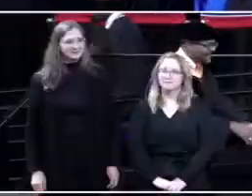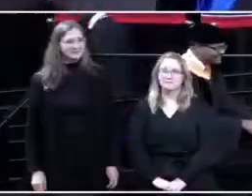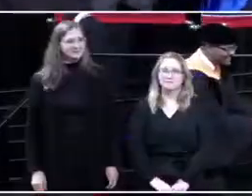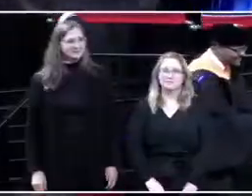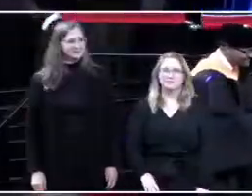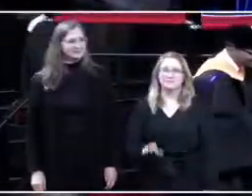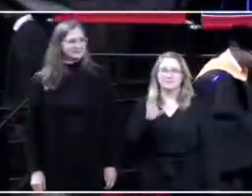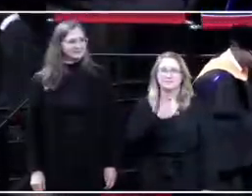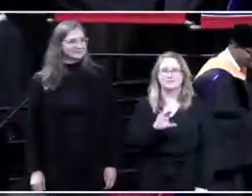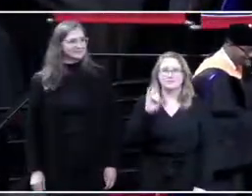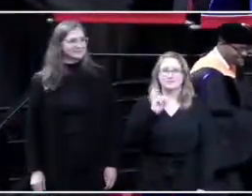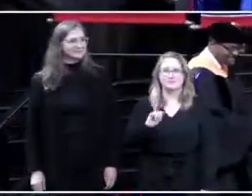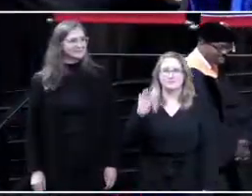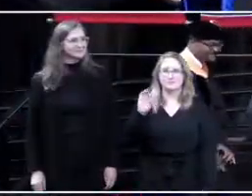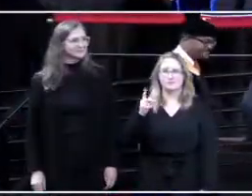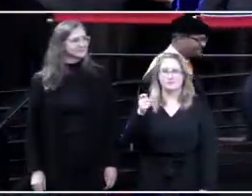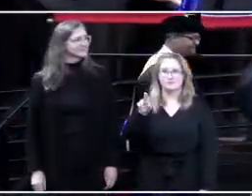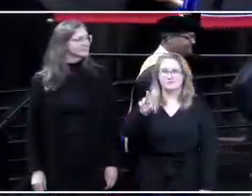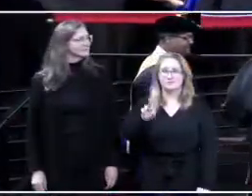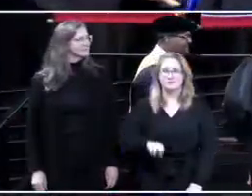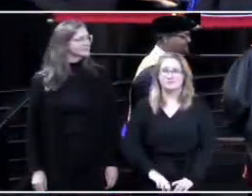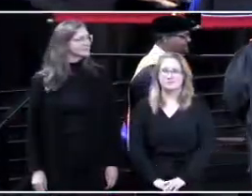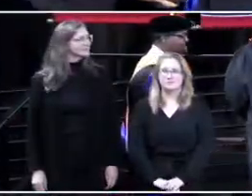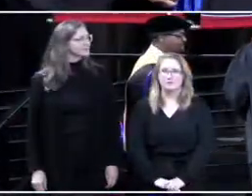Kaya Isabel Baker.